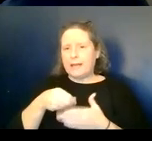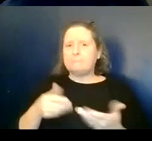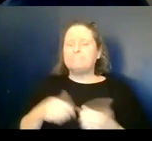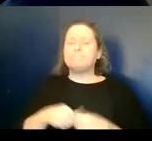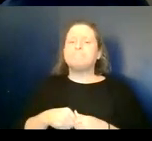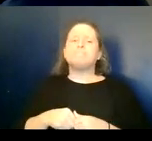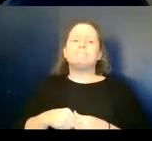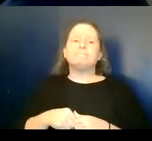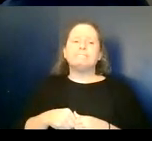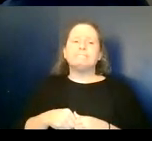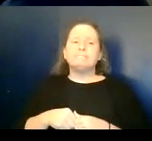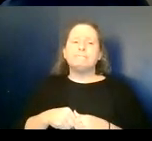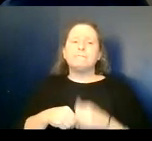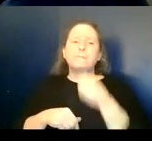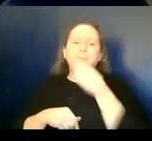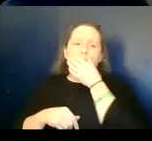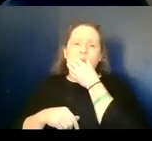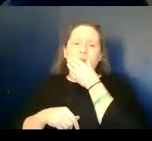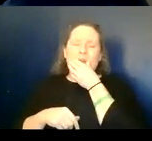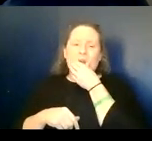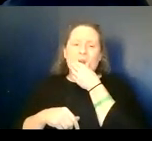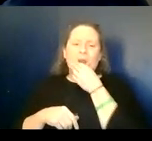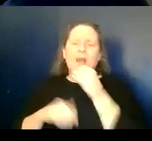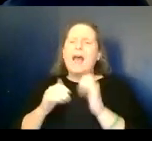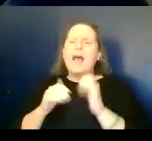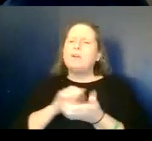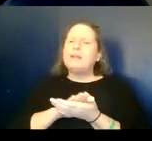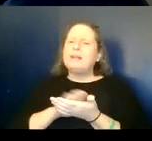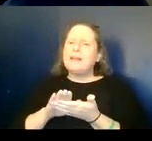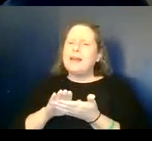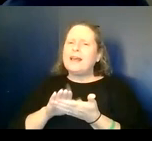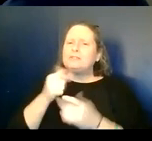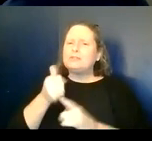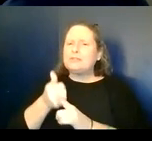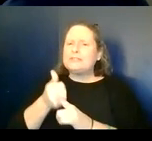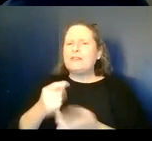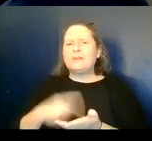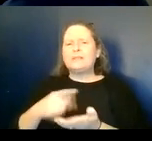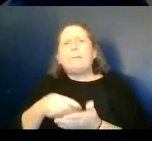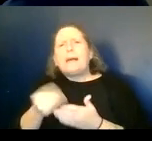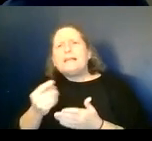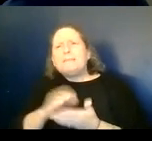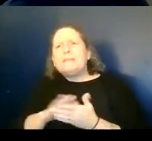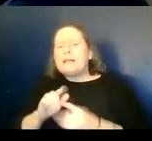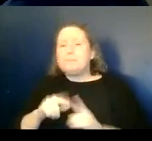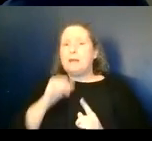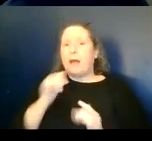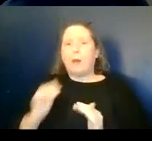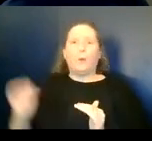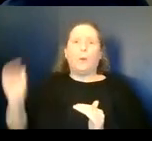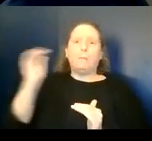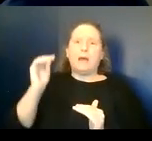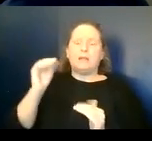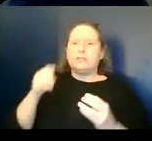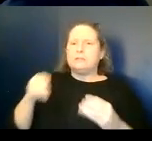how to treat yourself with nice things every once in a while, but not go overboard by spending too much money